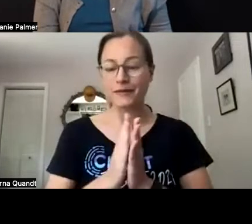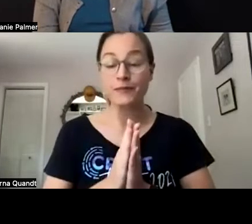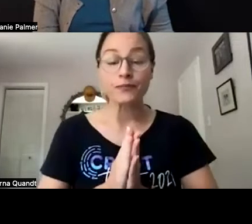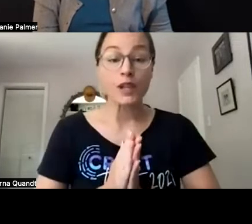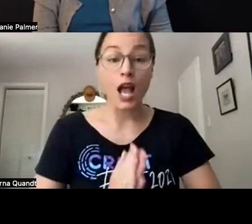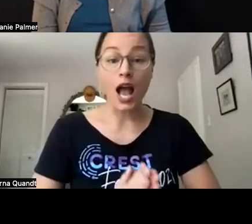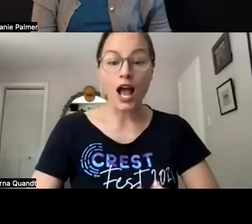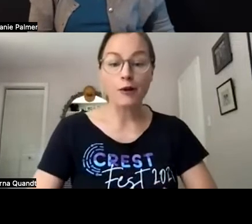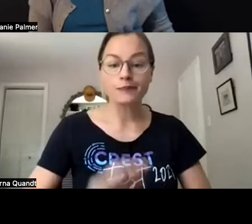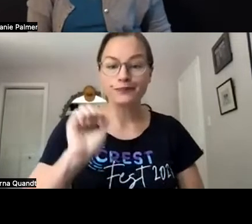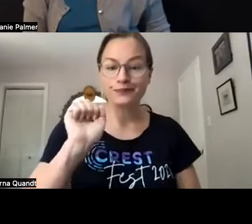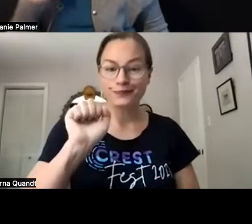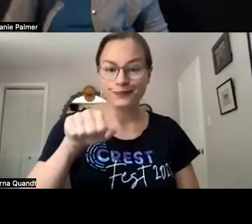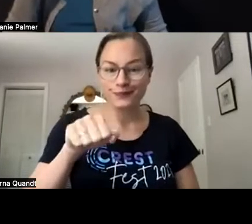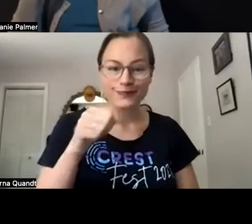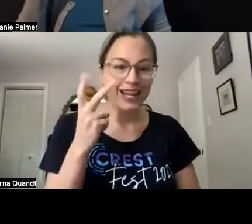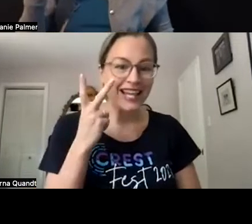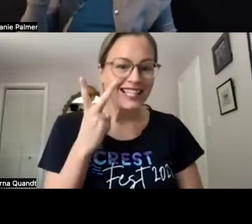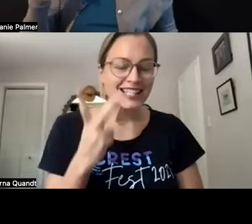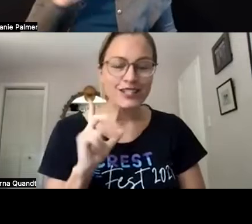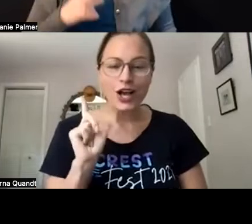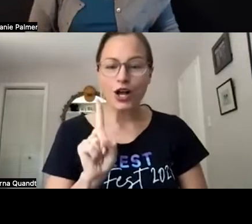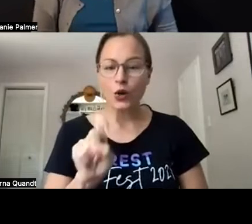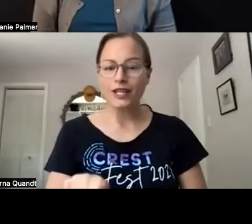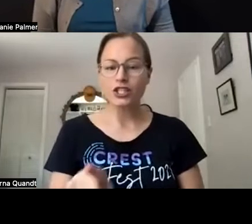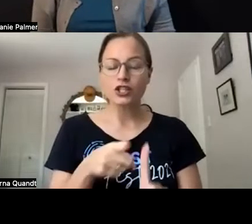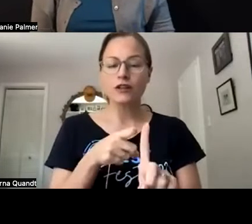your beautiful face. Thank you. Thank you.